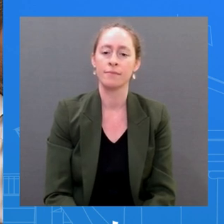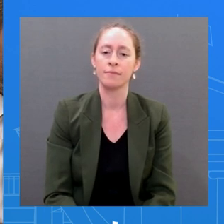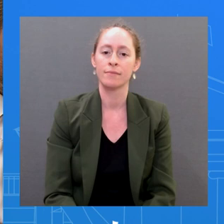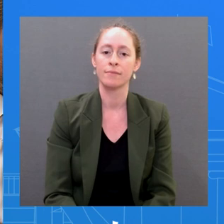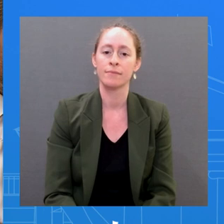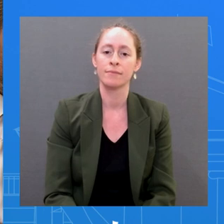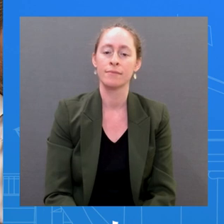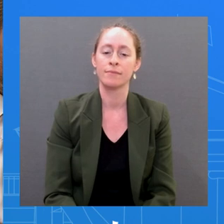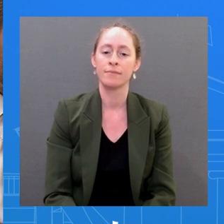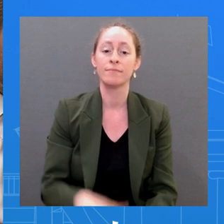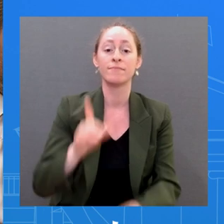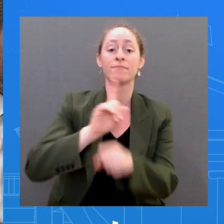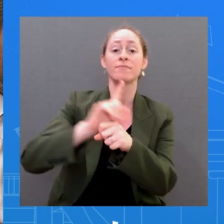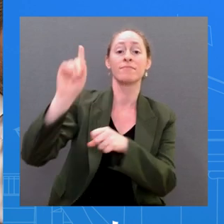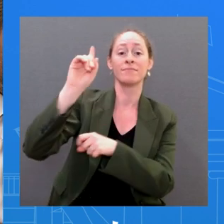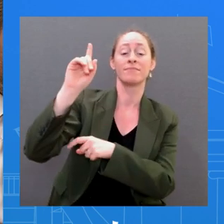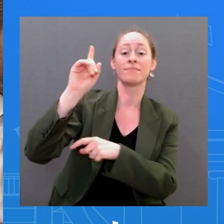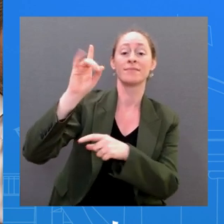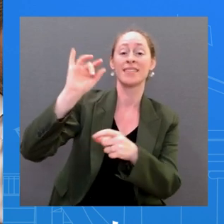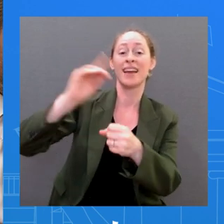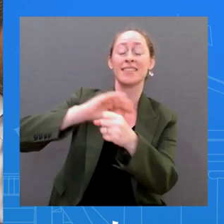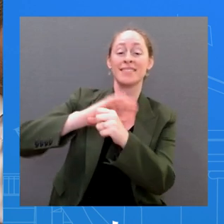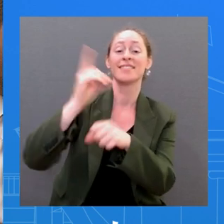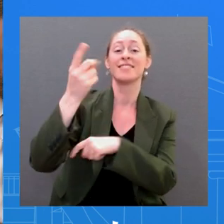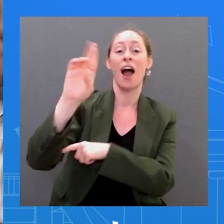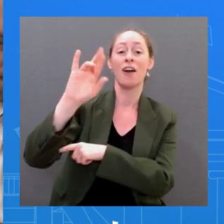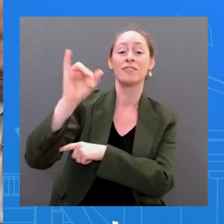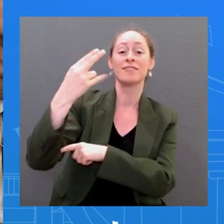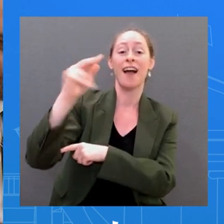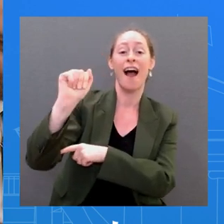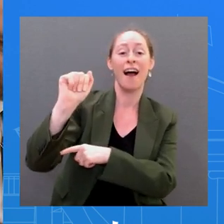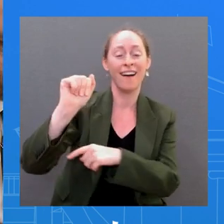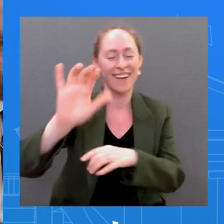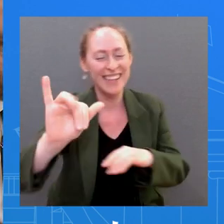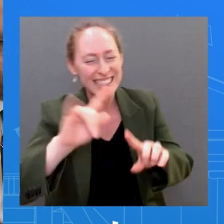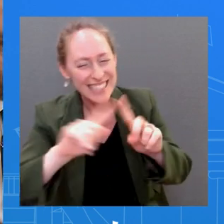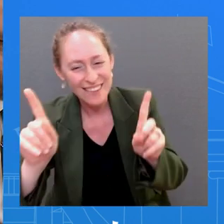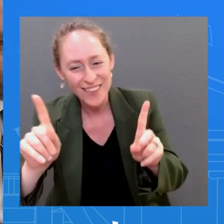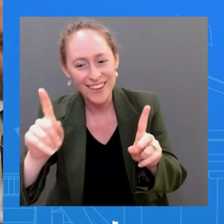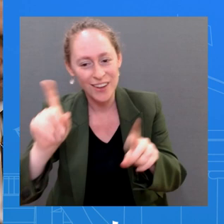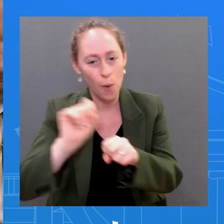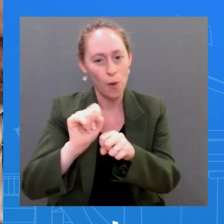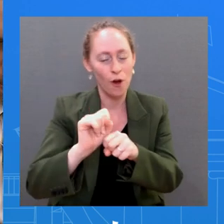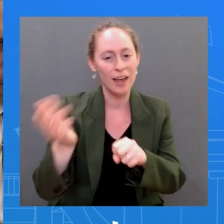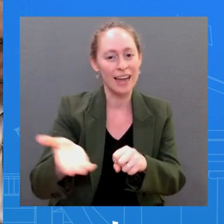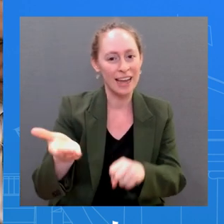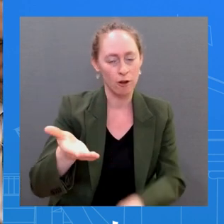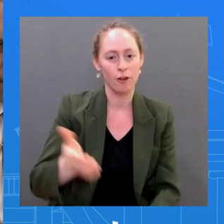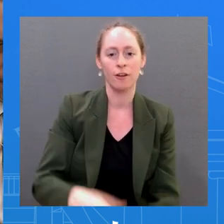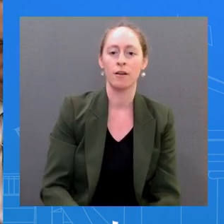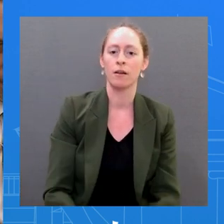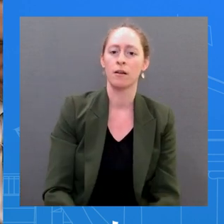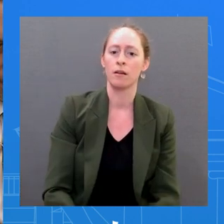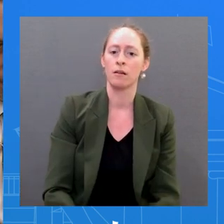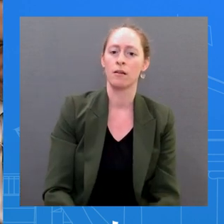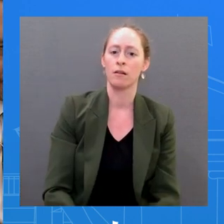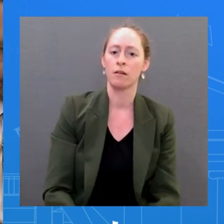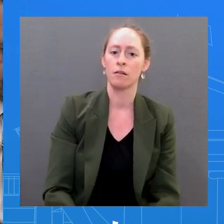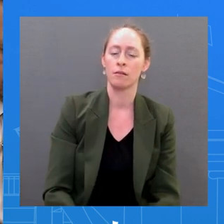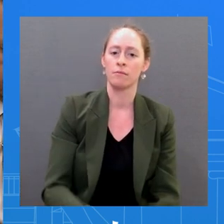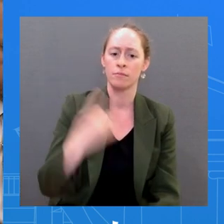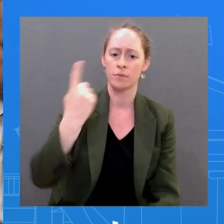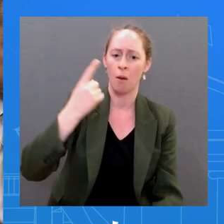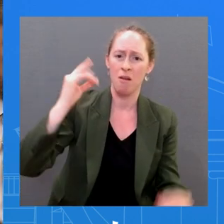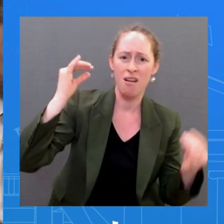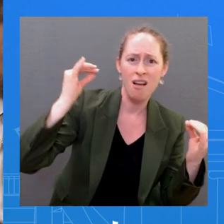here. Yes. He said that what keeps him awake at night is that the U.S. run out of vaccines, not have enough of the